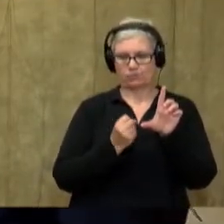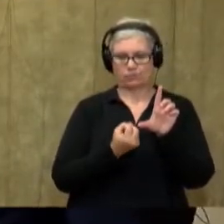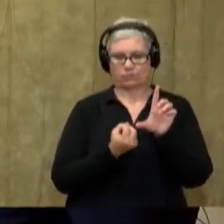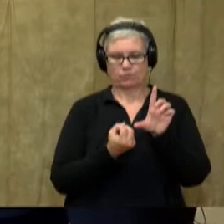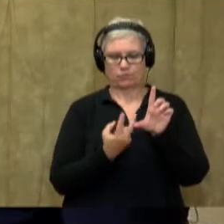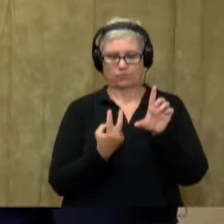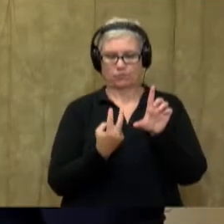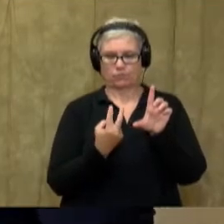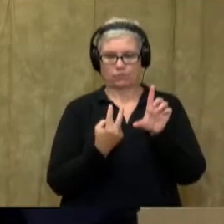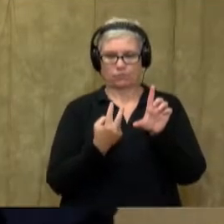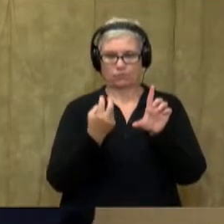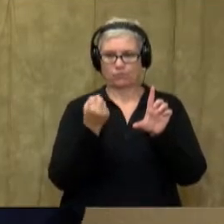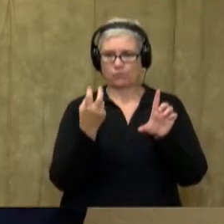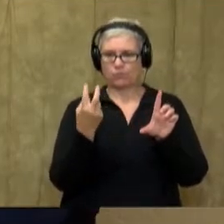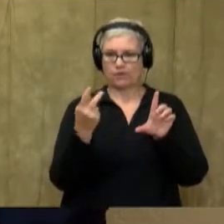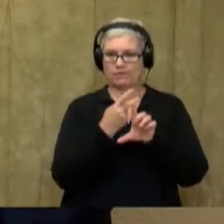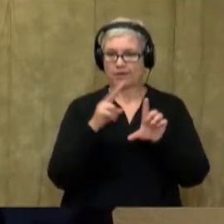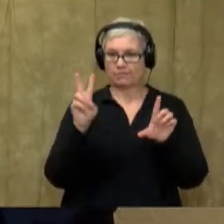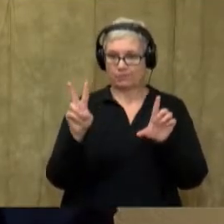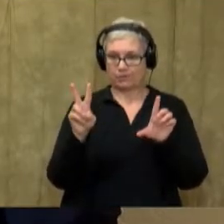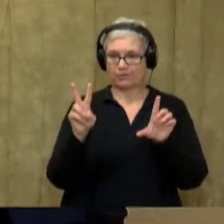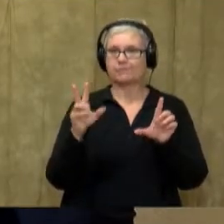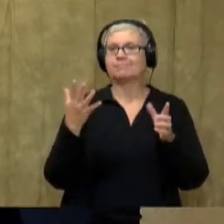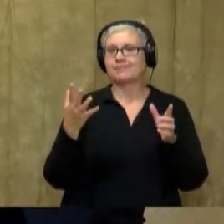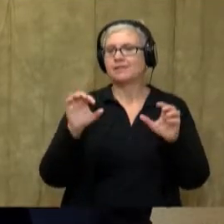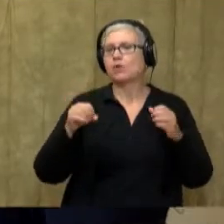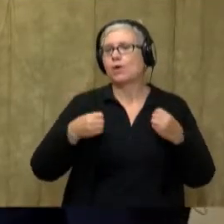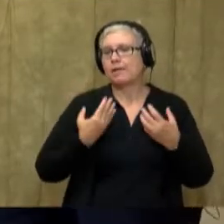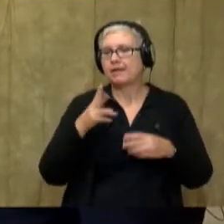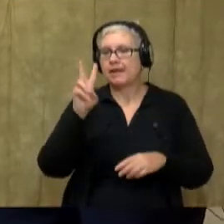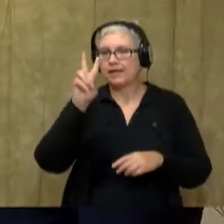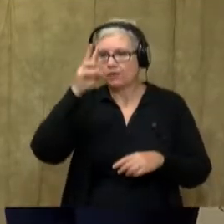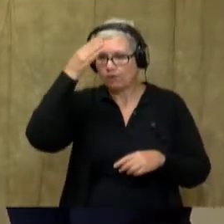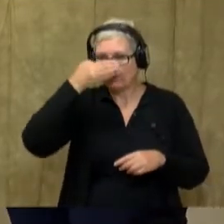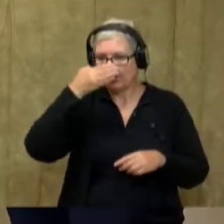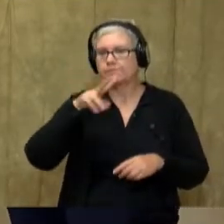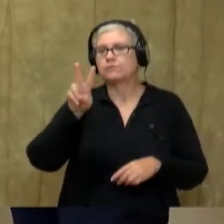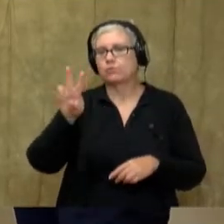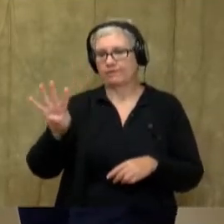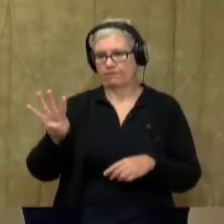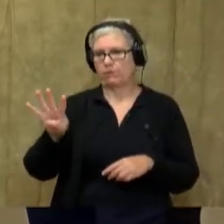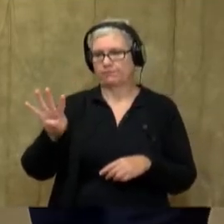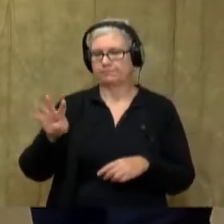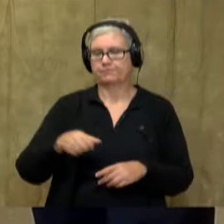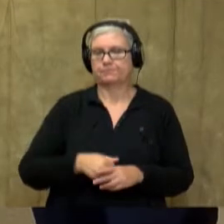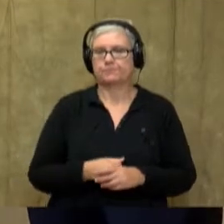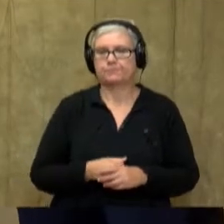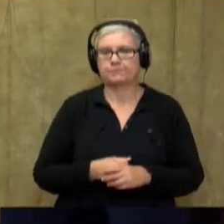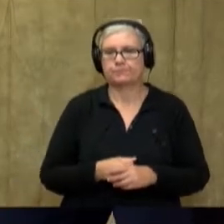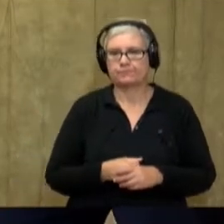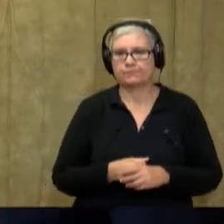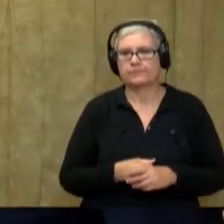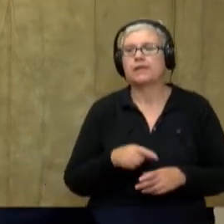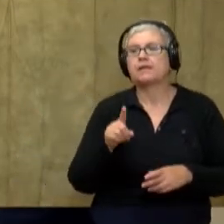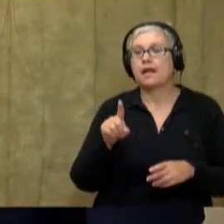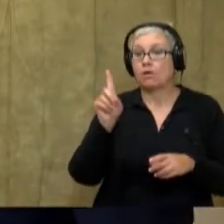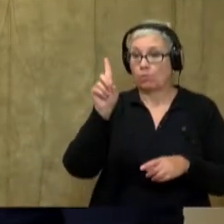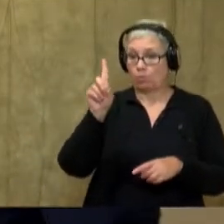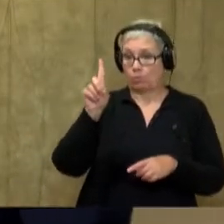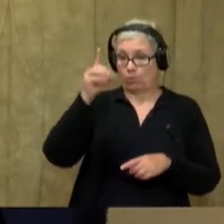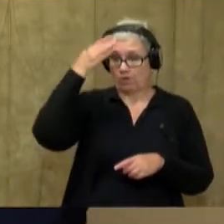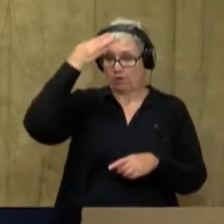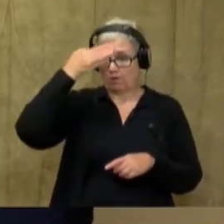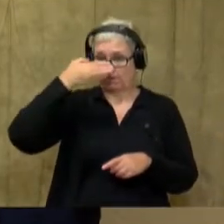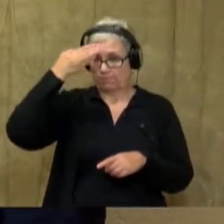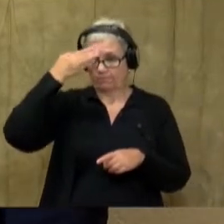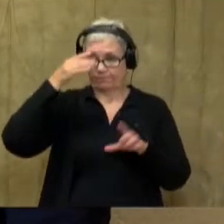which gives us 24 total cubes. When I'm looking at the situation that has just 1 face painted,